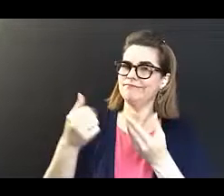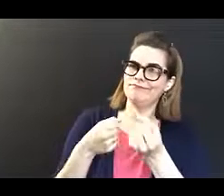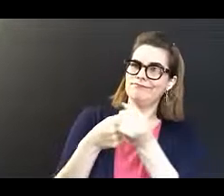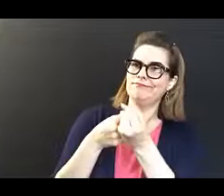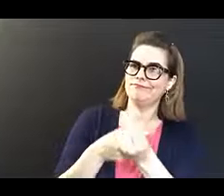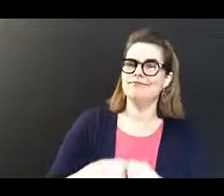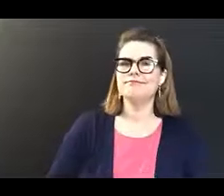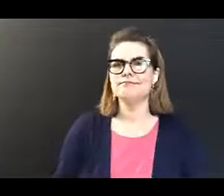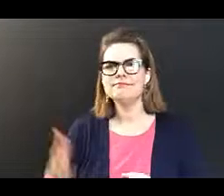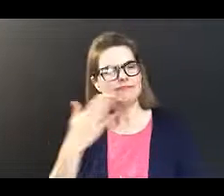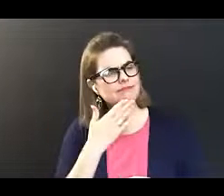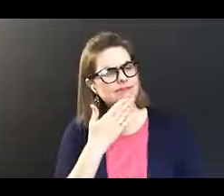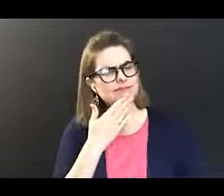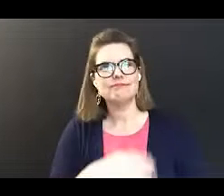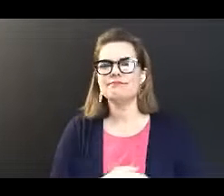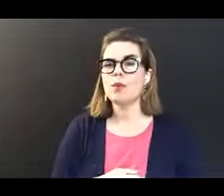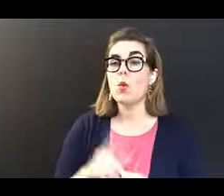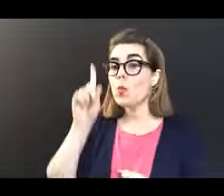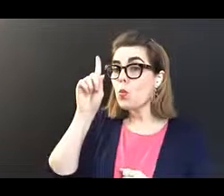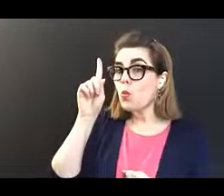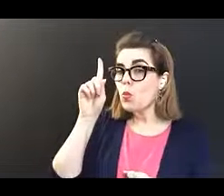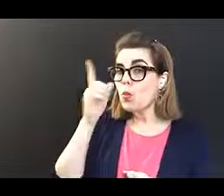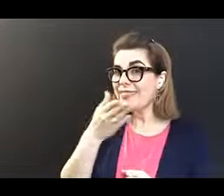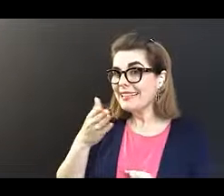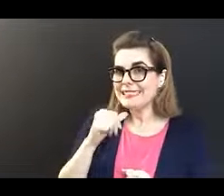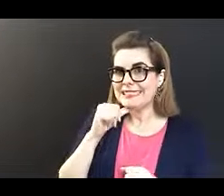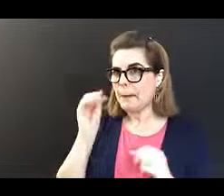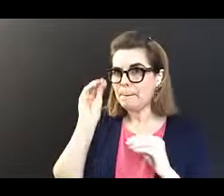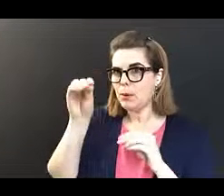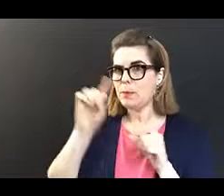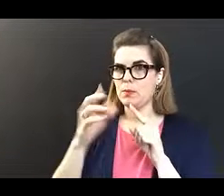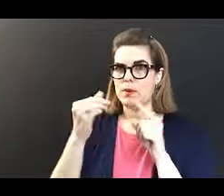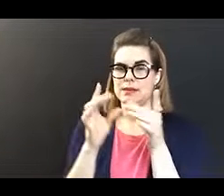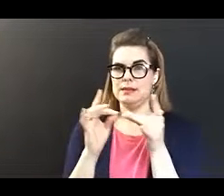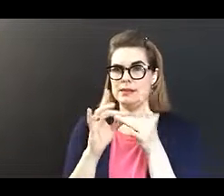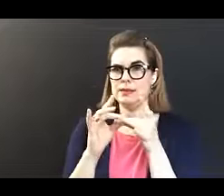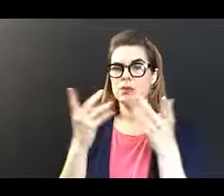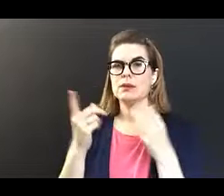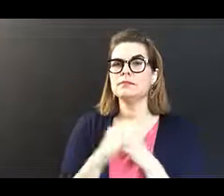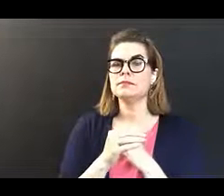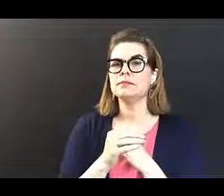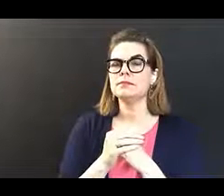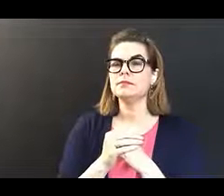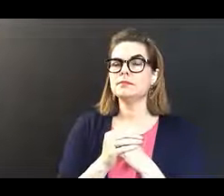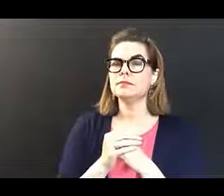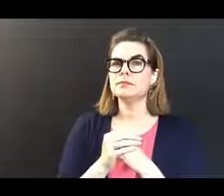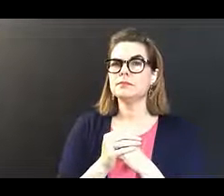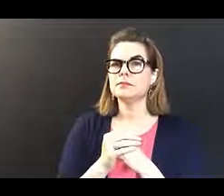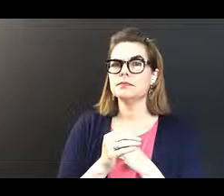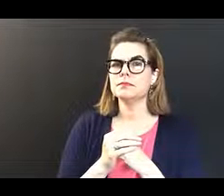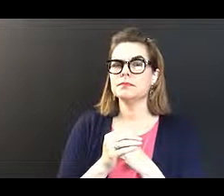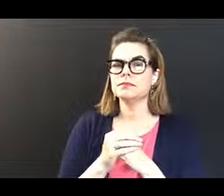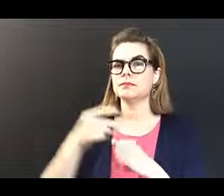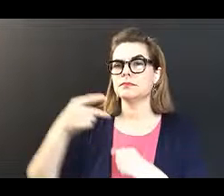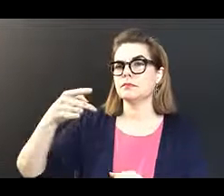you. One thing I didn't include on here, but I did want to touch on is Promise. Students in grades 9